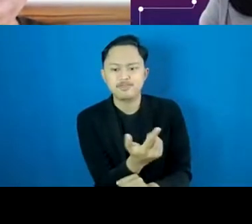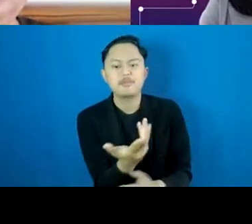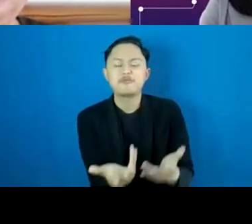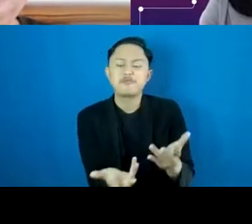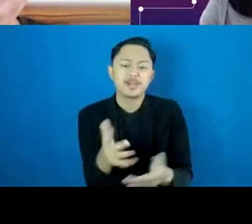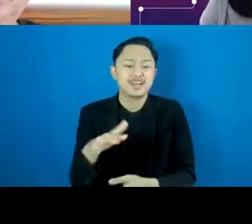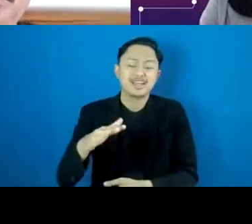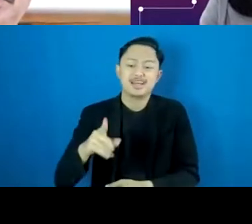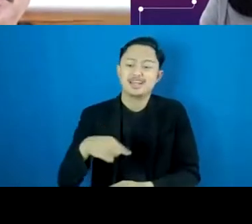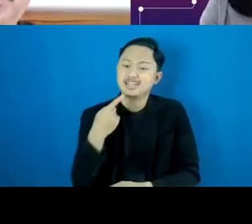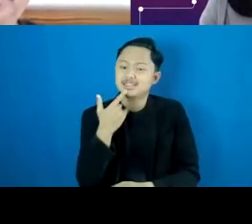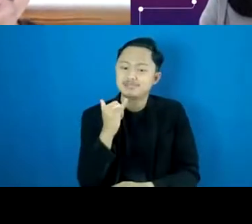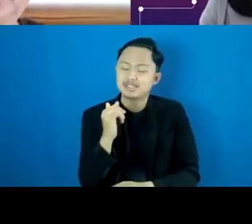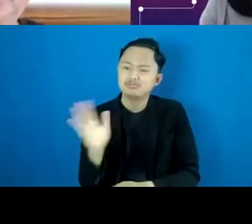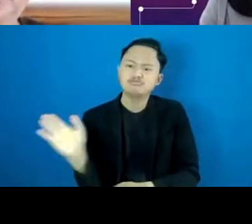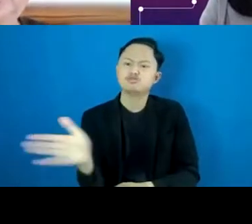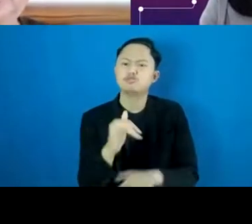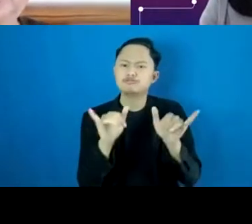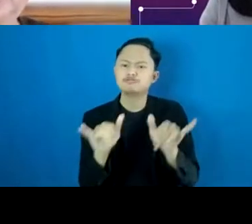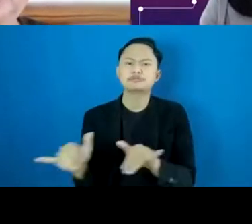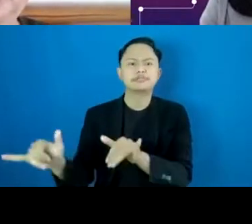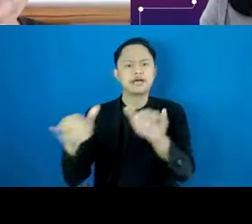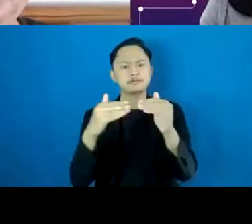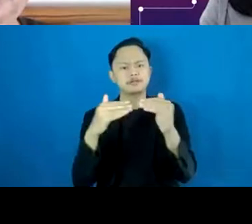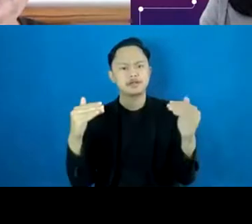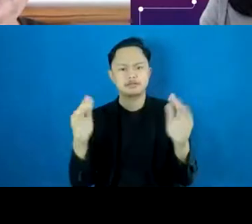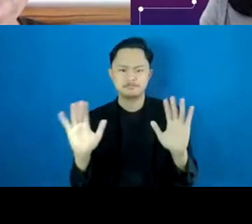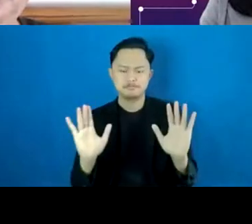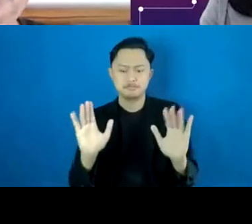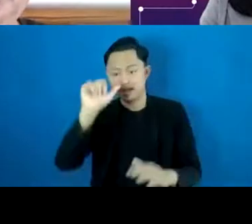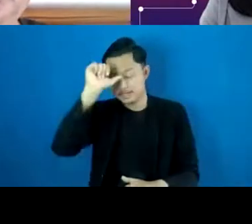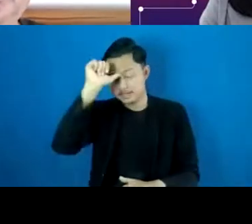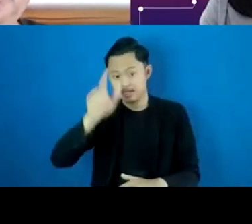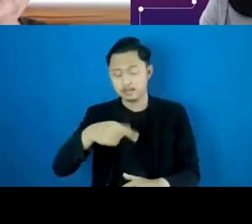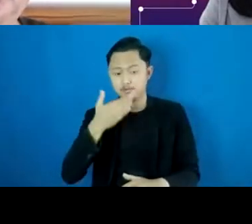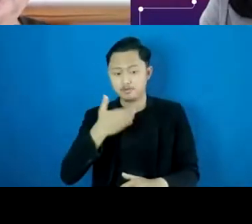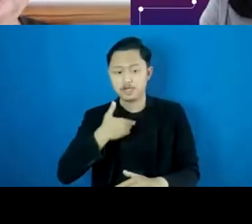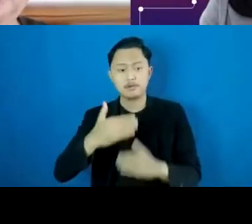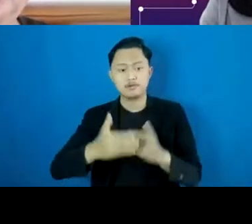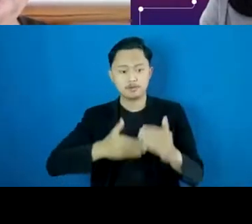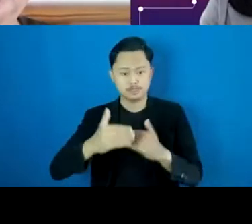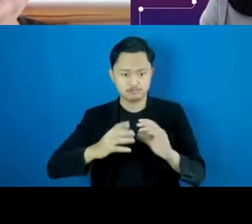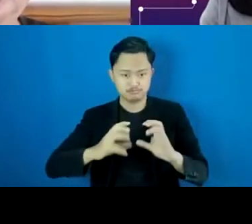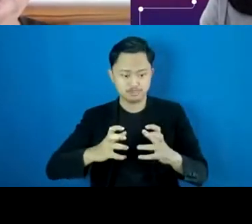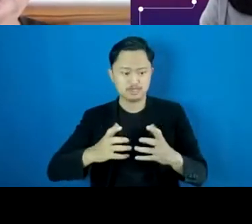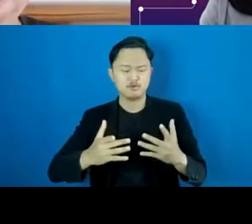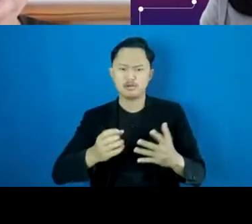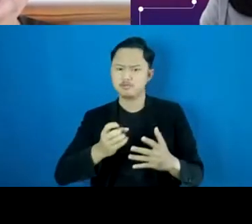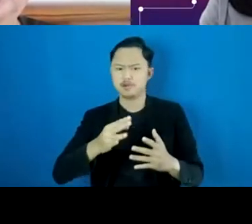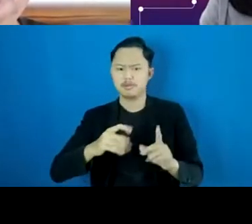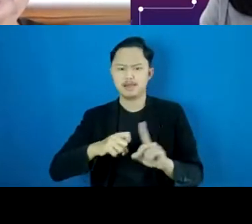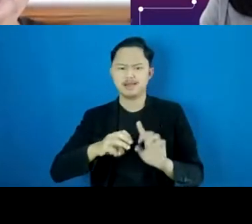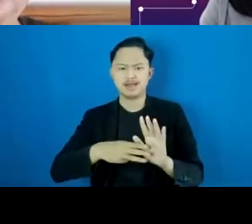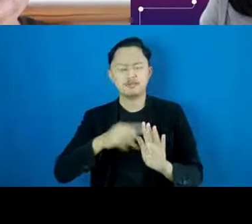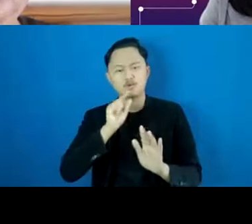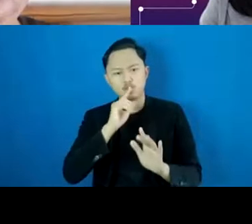cannot standardize it. In India, we have bus operations ranging from 150 kilometers to